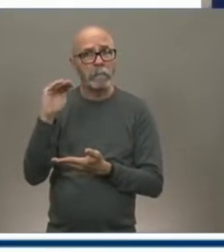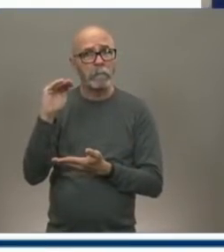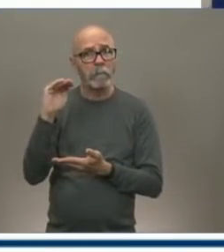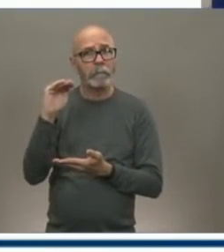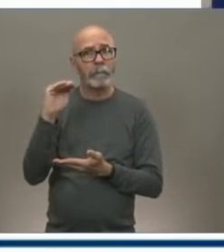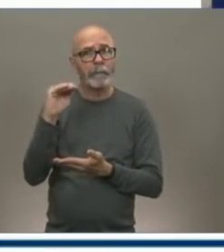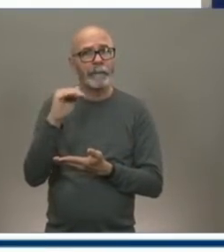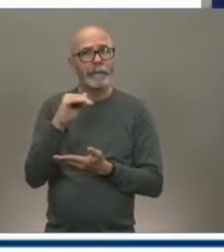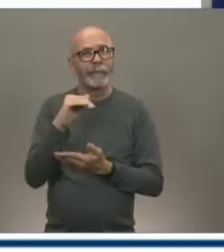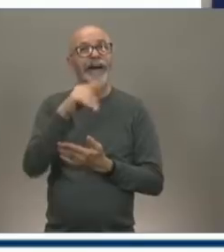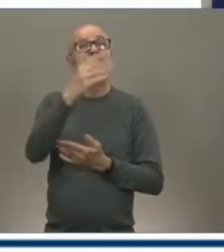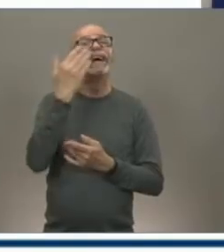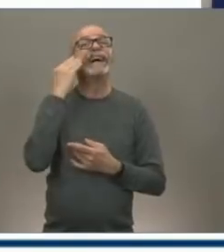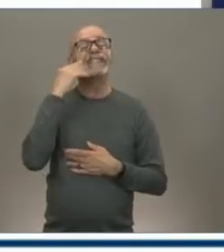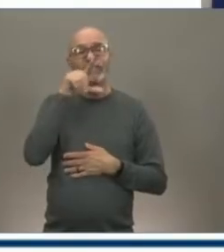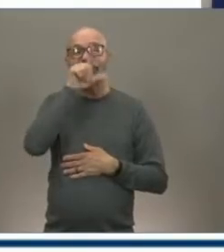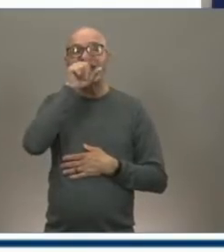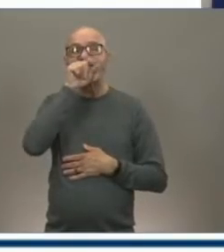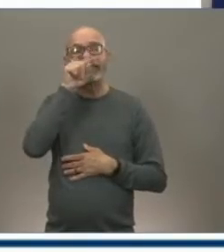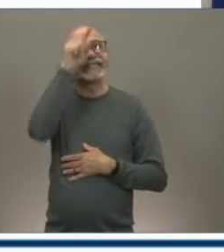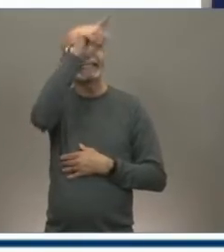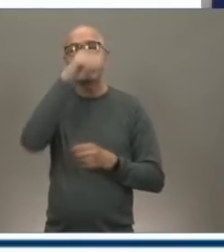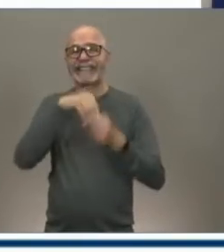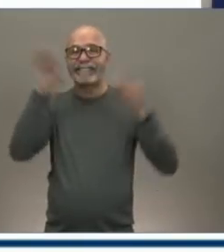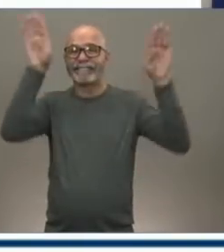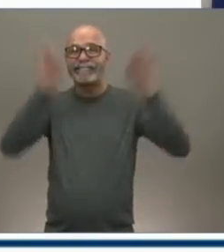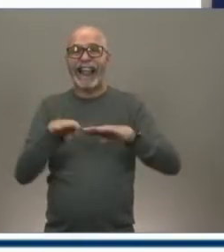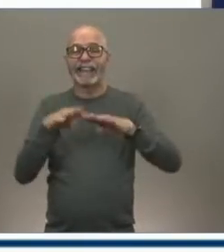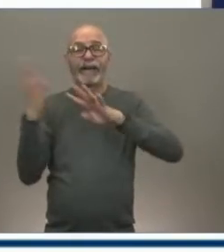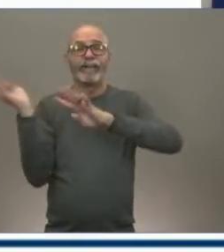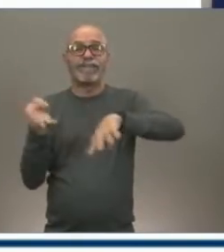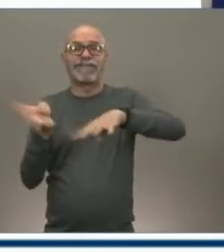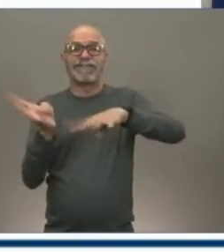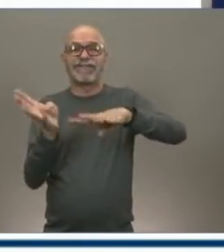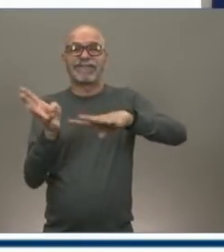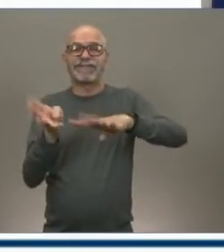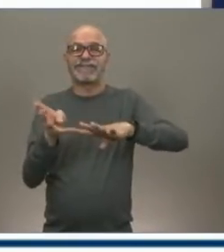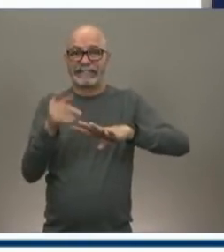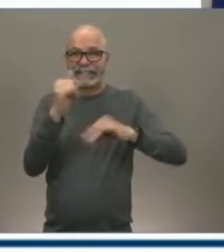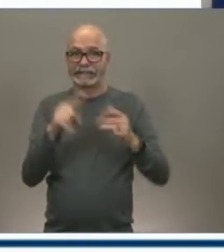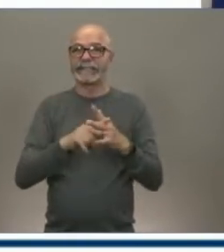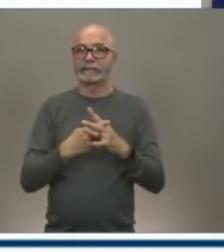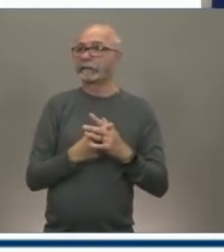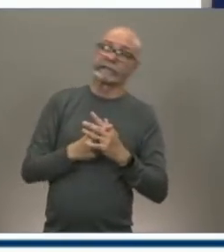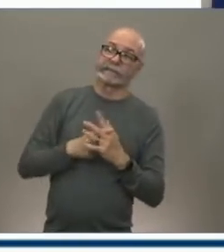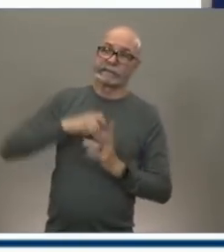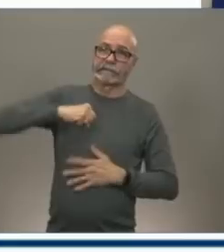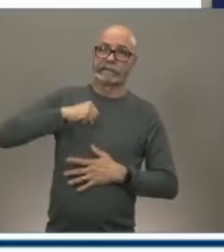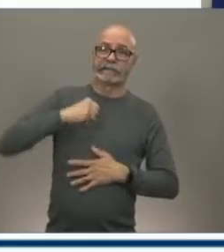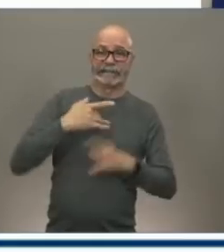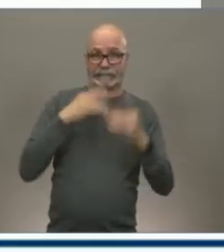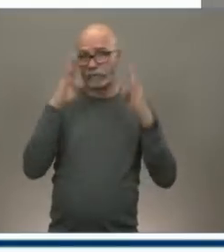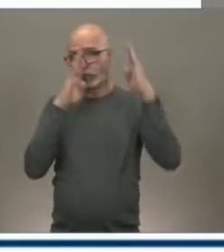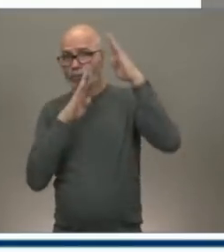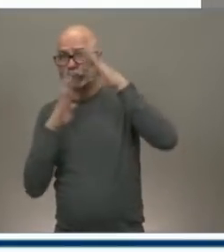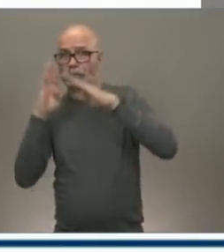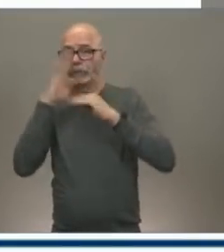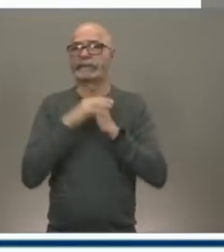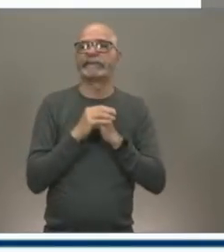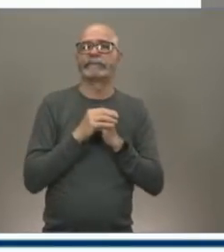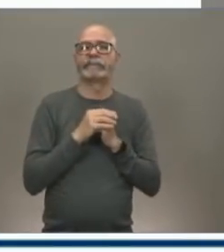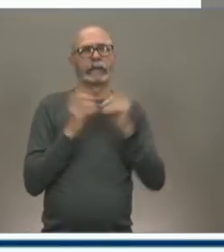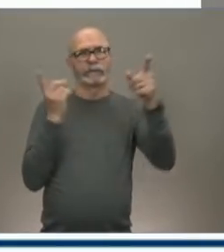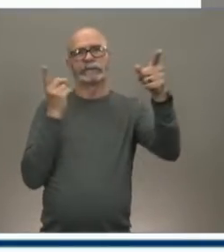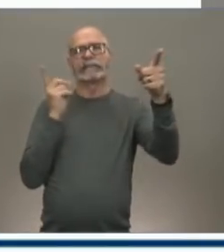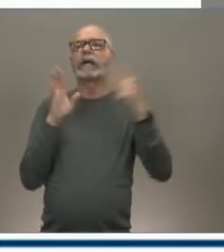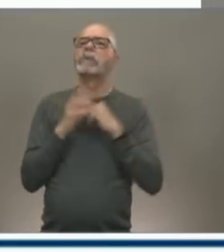you mentioned? How worrying is that? So we always, something like that has a potential to turn into, you have a large number of people,